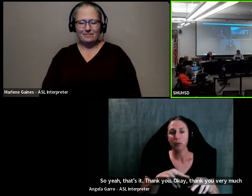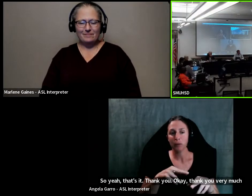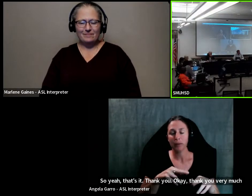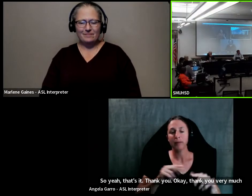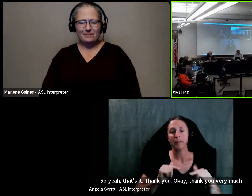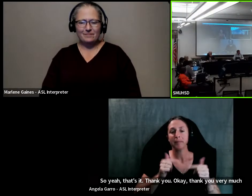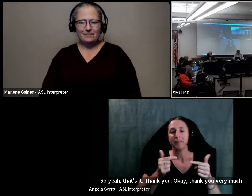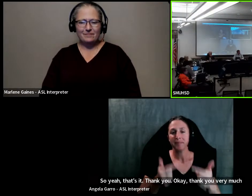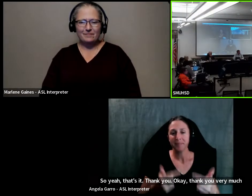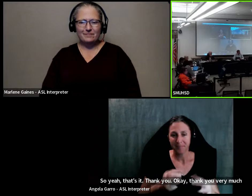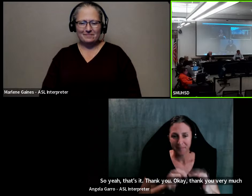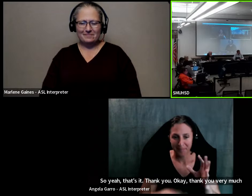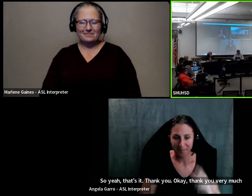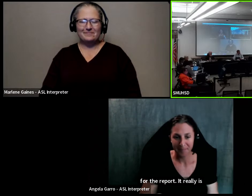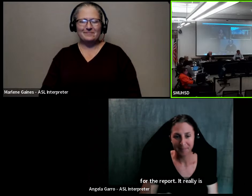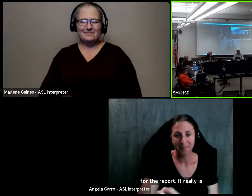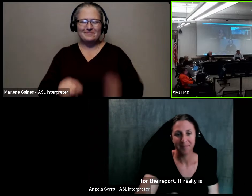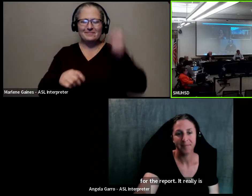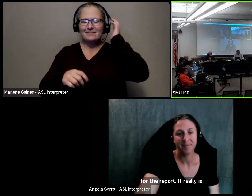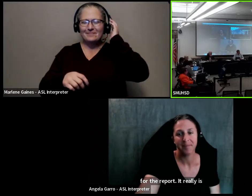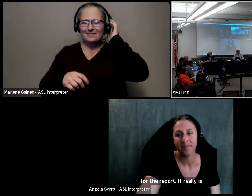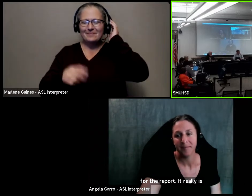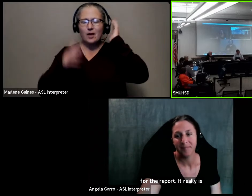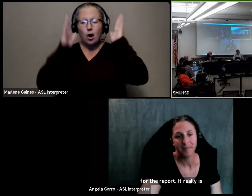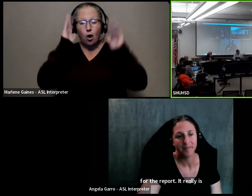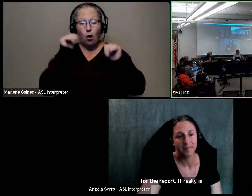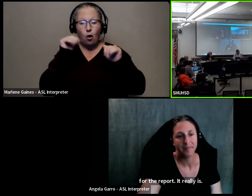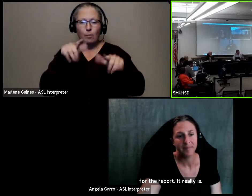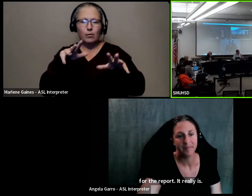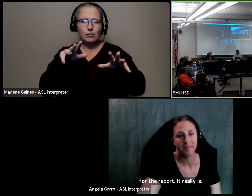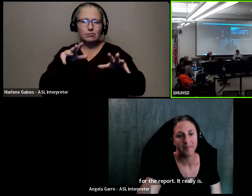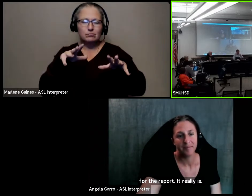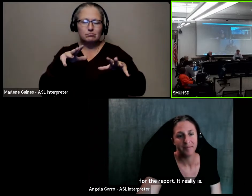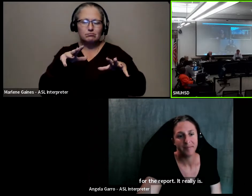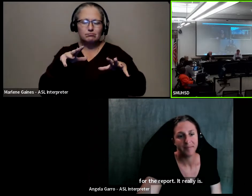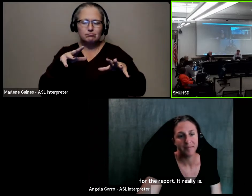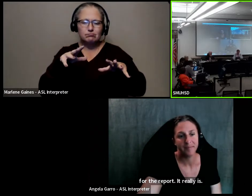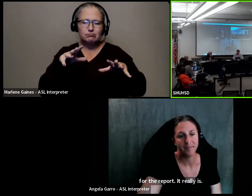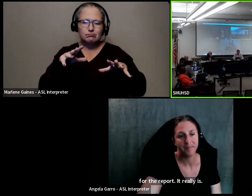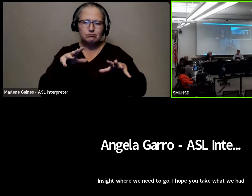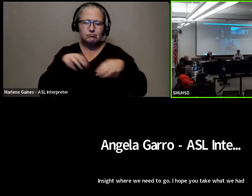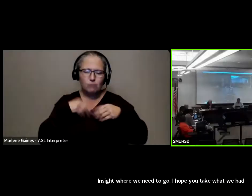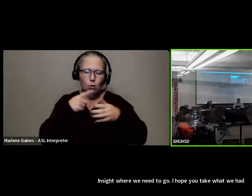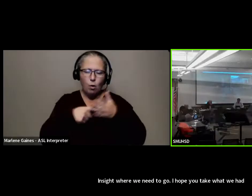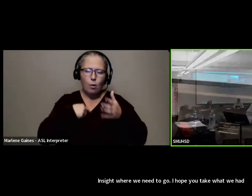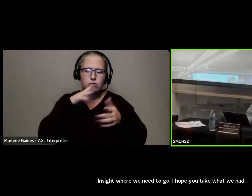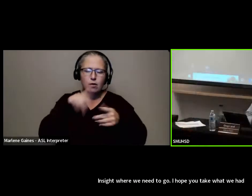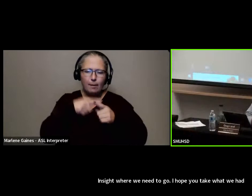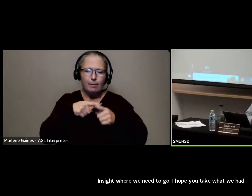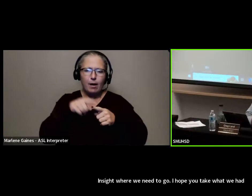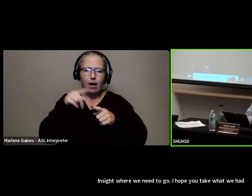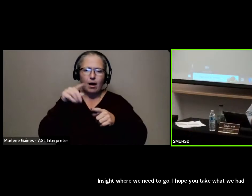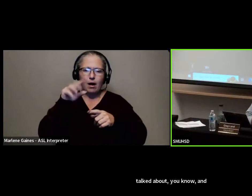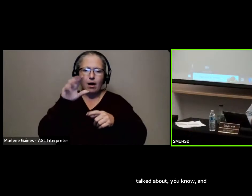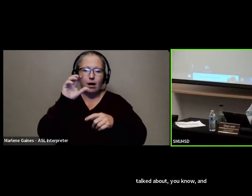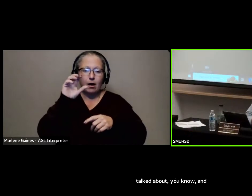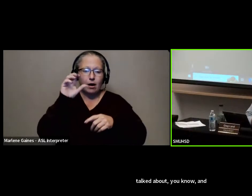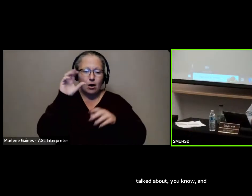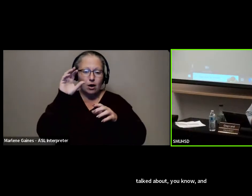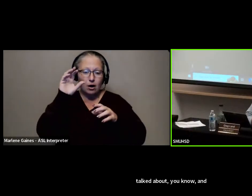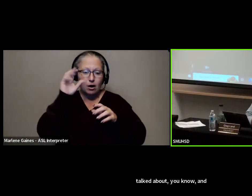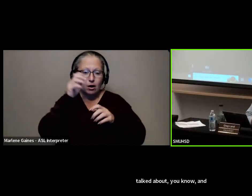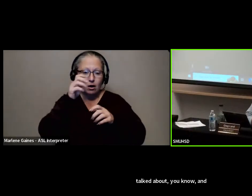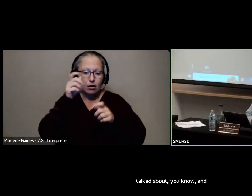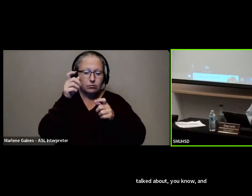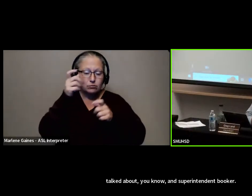us insight into where we need to go. I hope you take what we had talked about as, and Superintendent Booker, I hope you take that into consideration when we talk